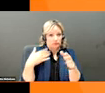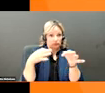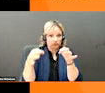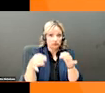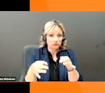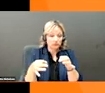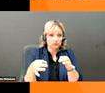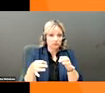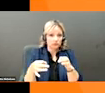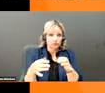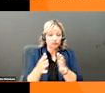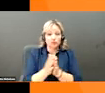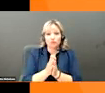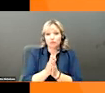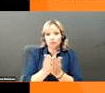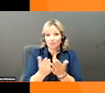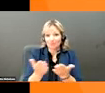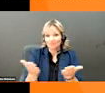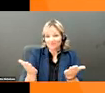in with anything?